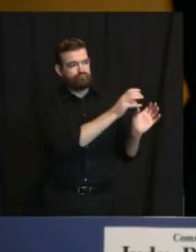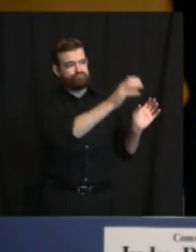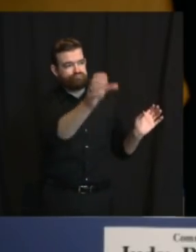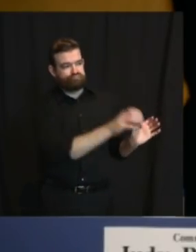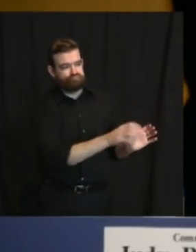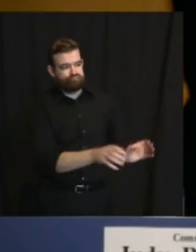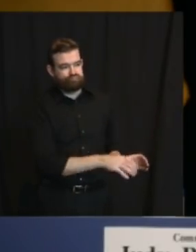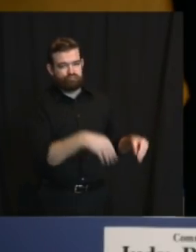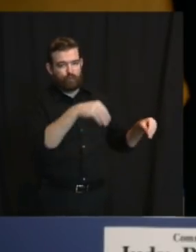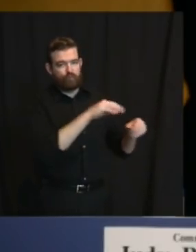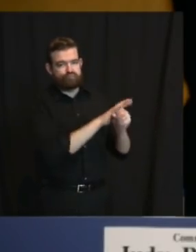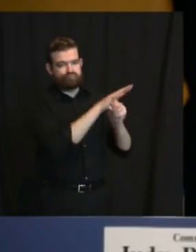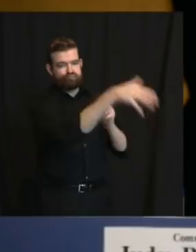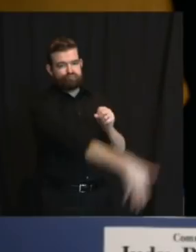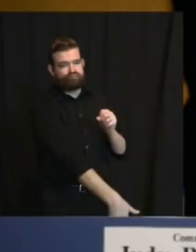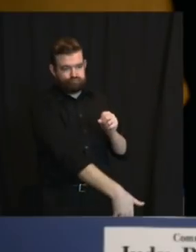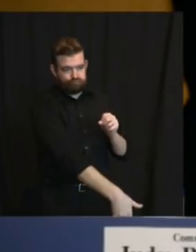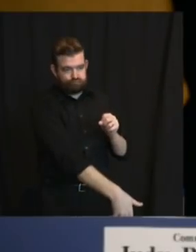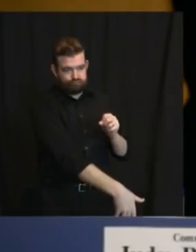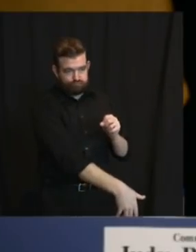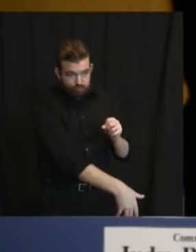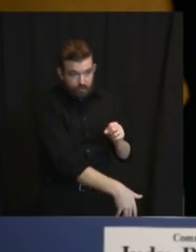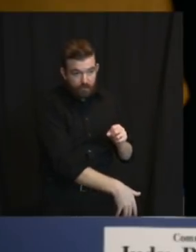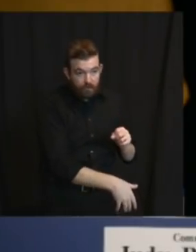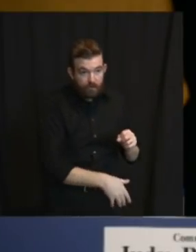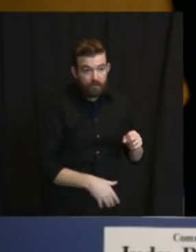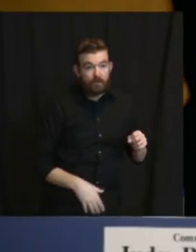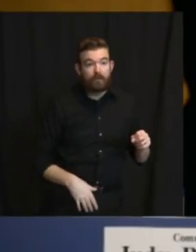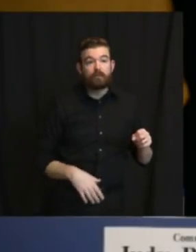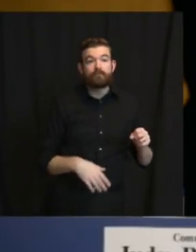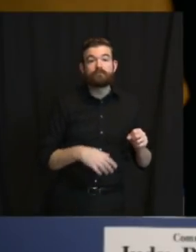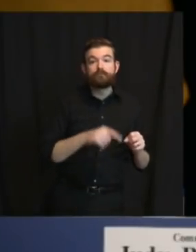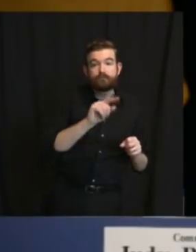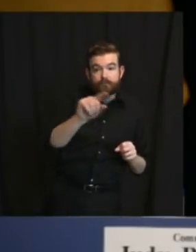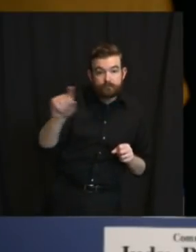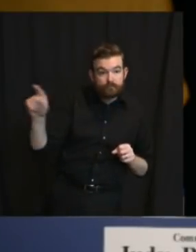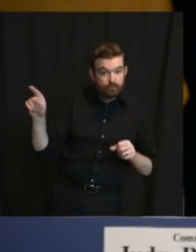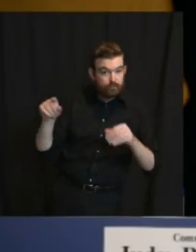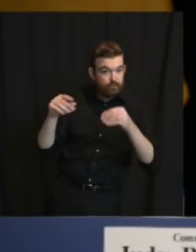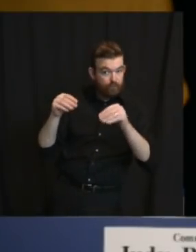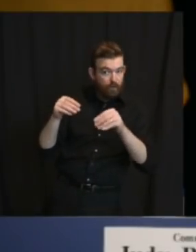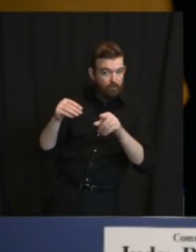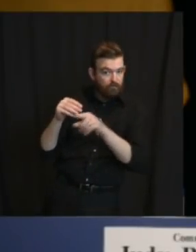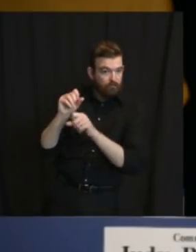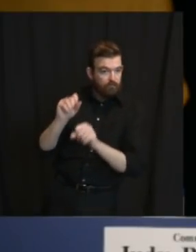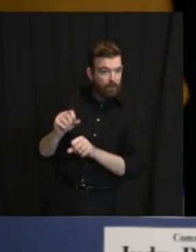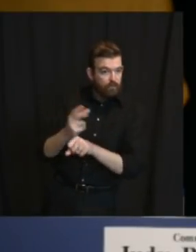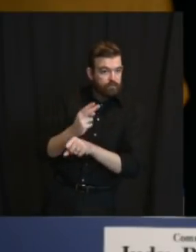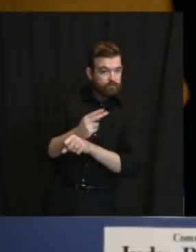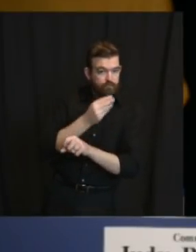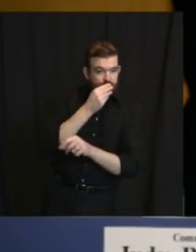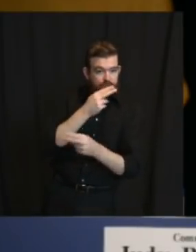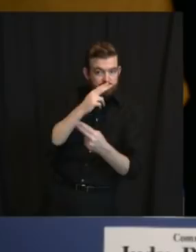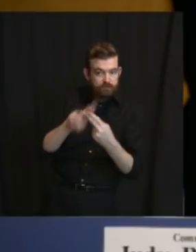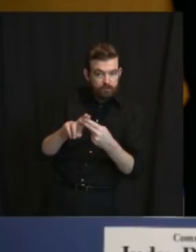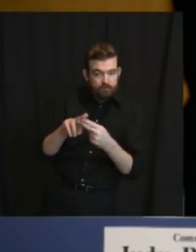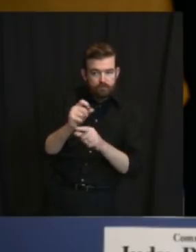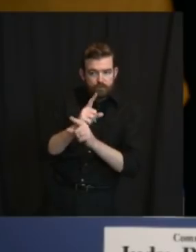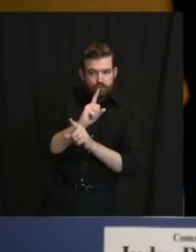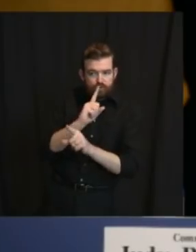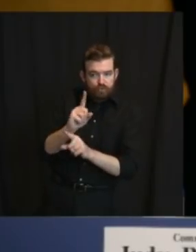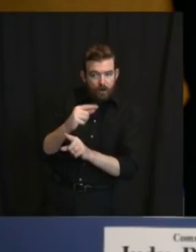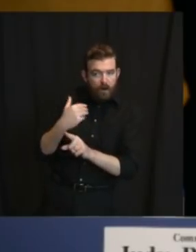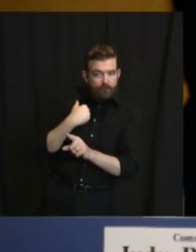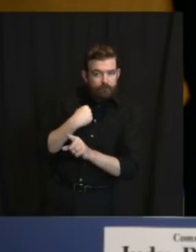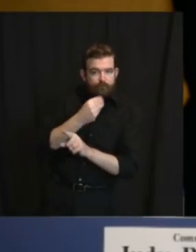their authorized stores to ensure that limits placed on certain food items to customers are